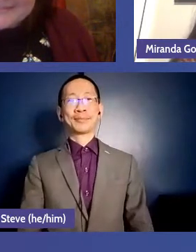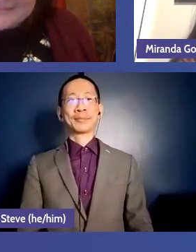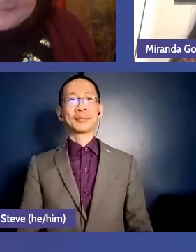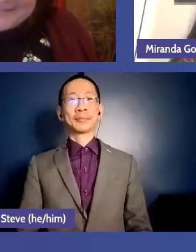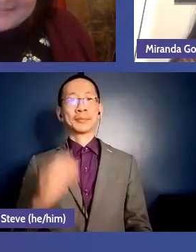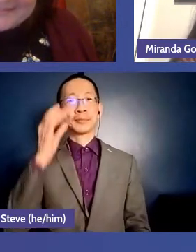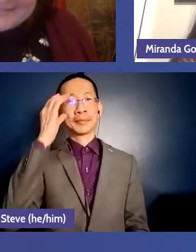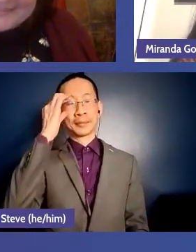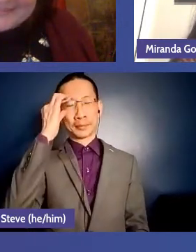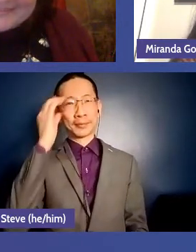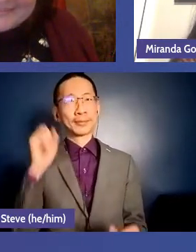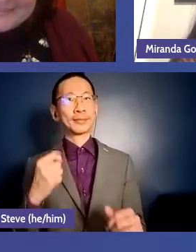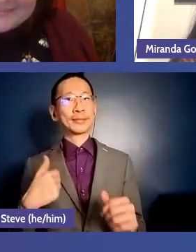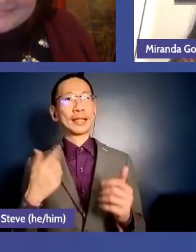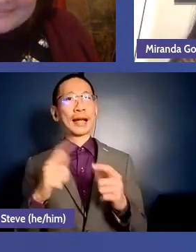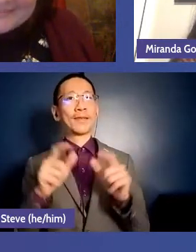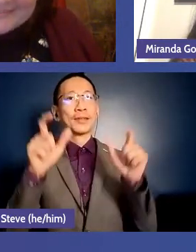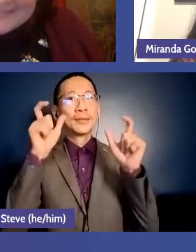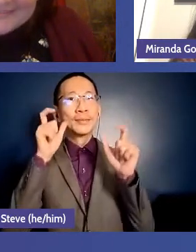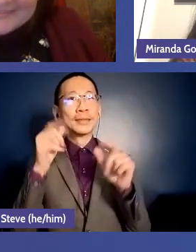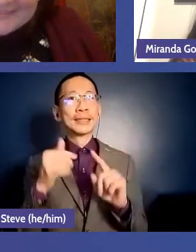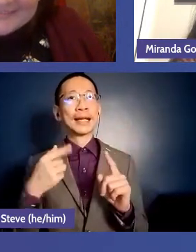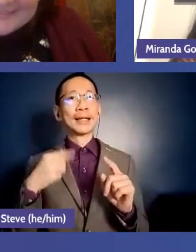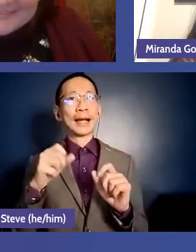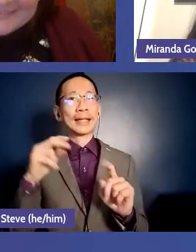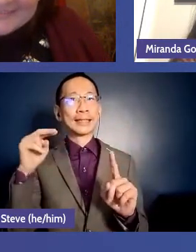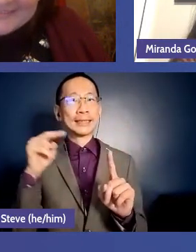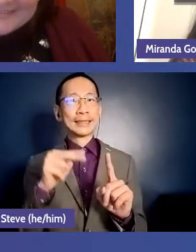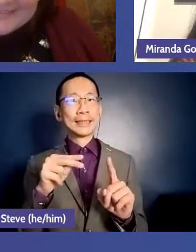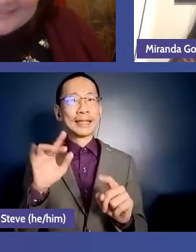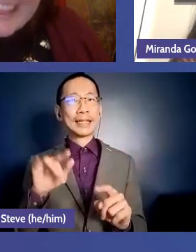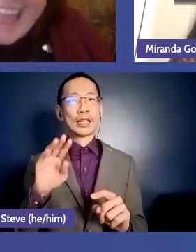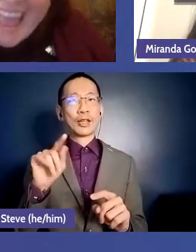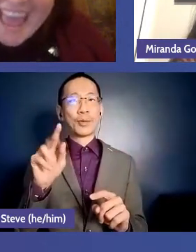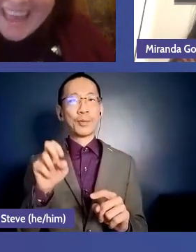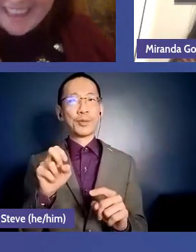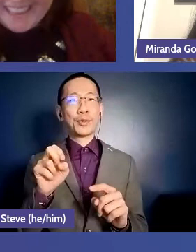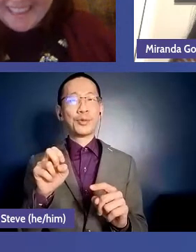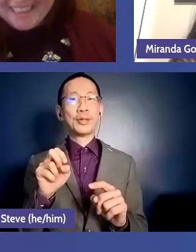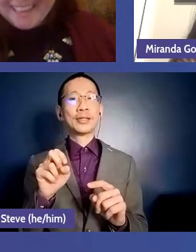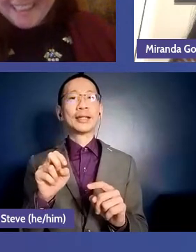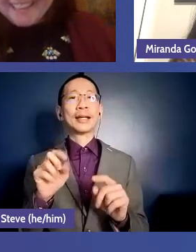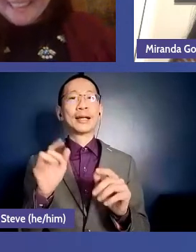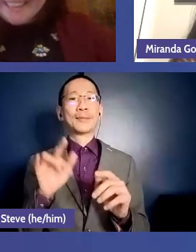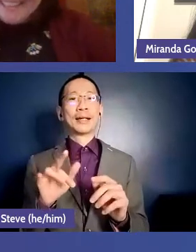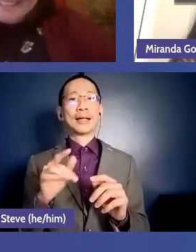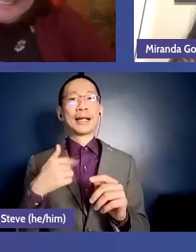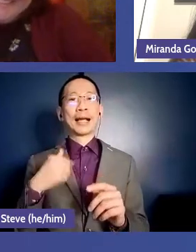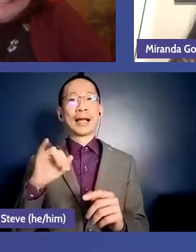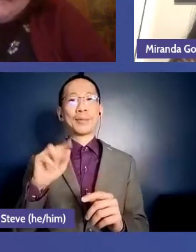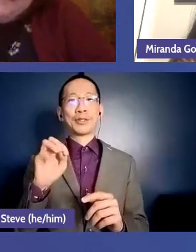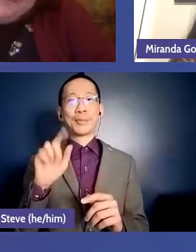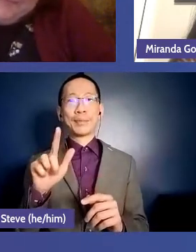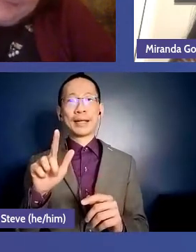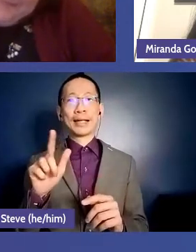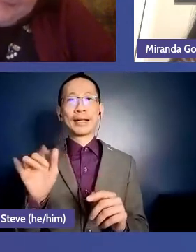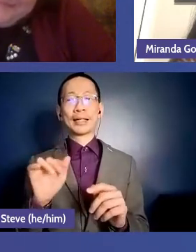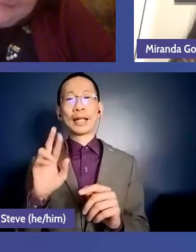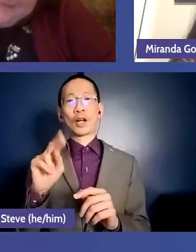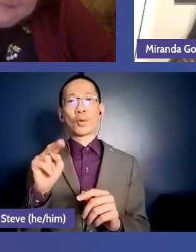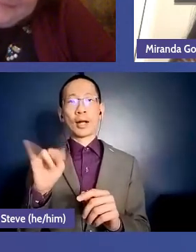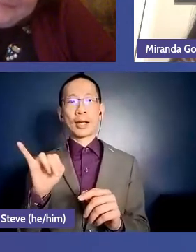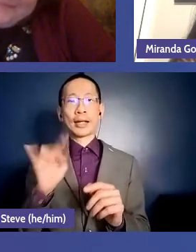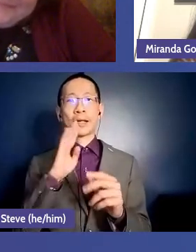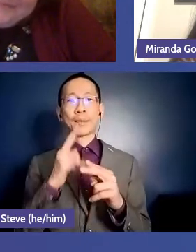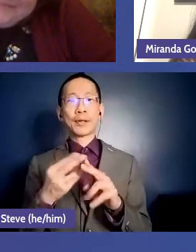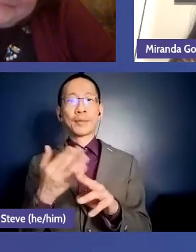Yeah, sorry, I have to put my glasses on so I can actually see the mute button. Hey, everyone, Jamil Jude. Like Ronnie mentioned earlier,